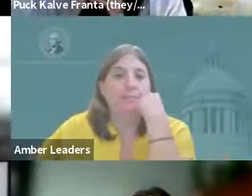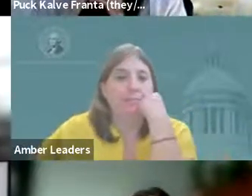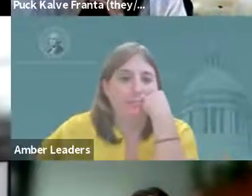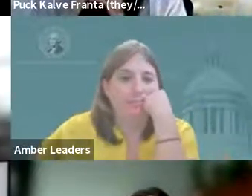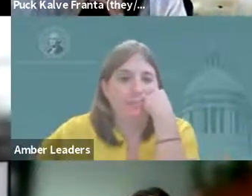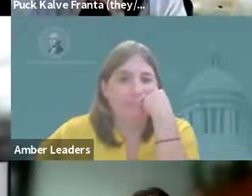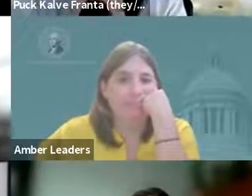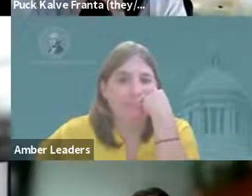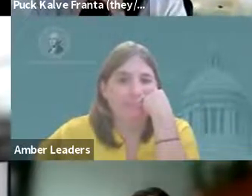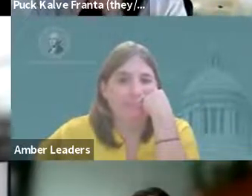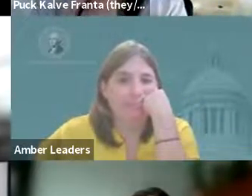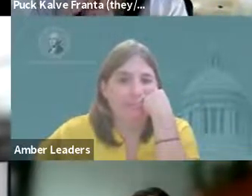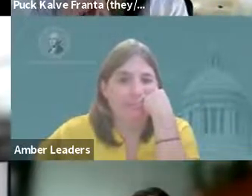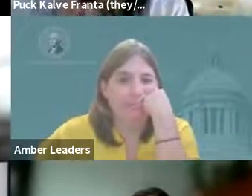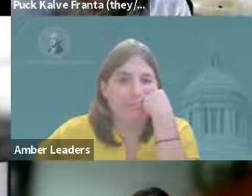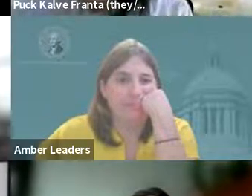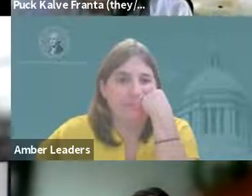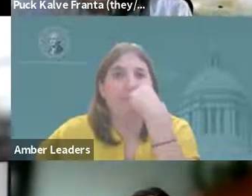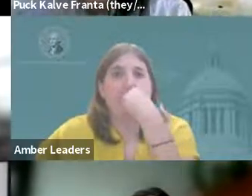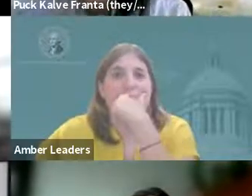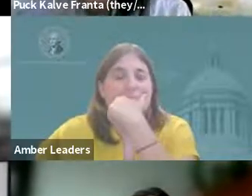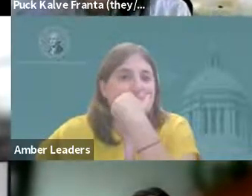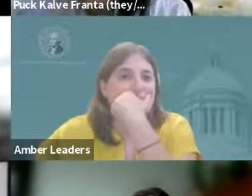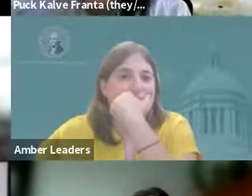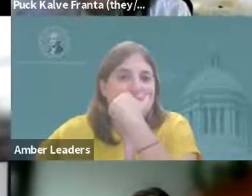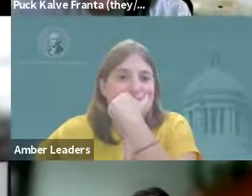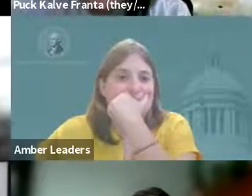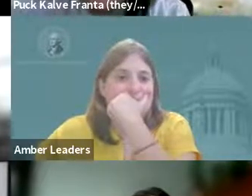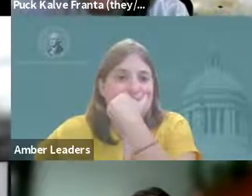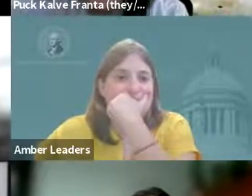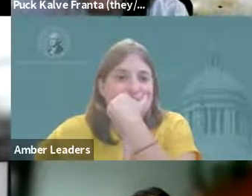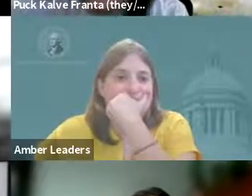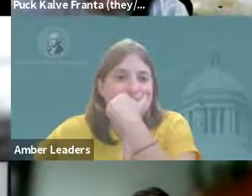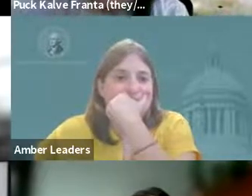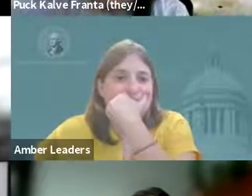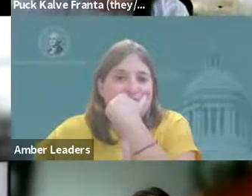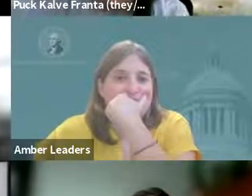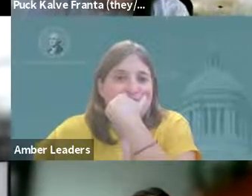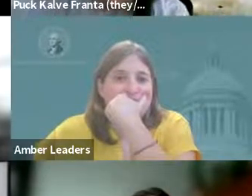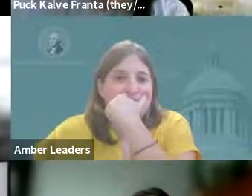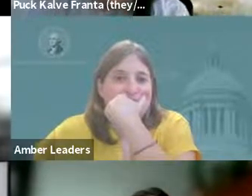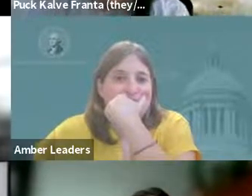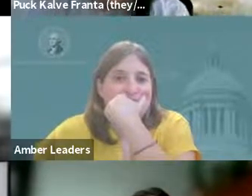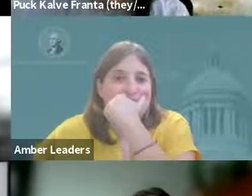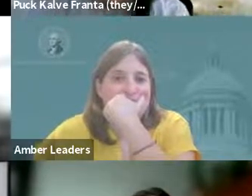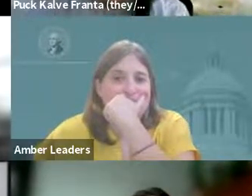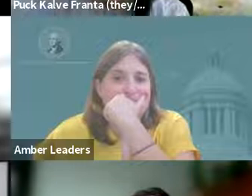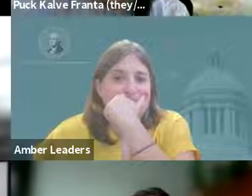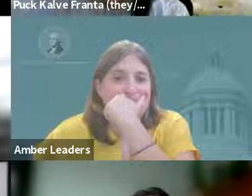I'm currently the Behavioral Health Senior Advisor for Policy and Advocacy for the Department of Psychiatry at